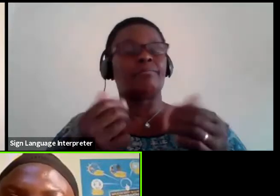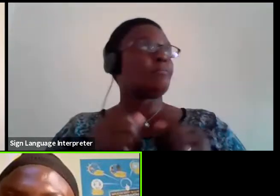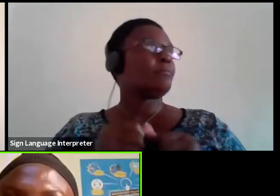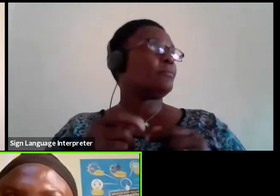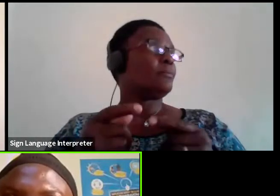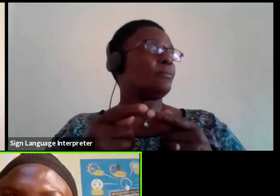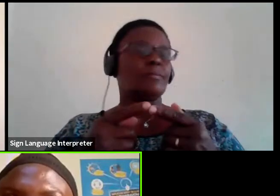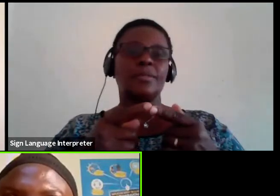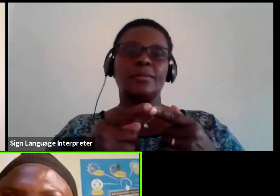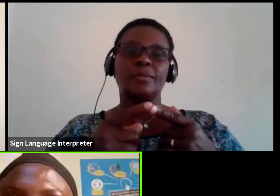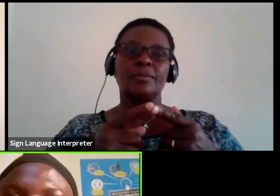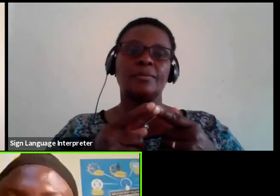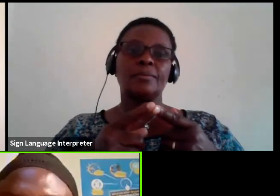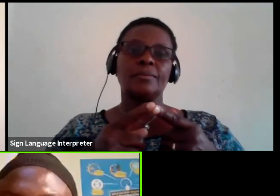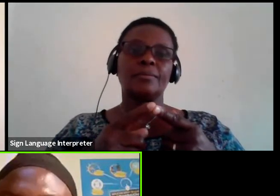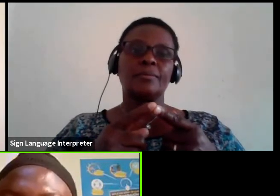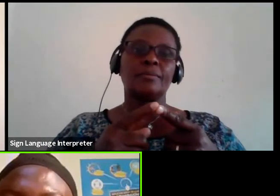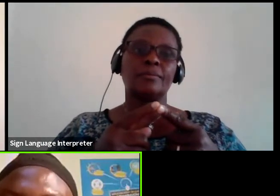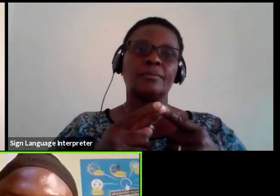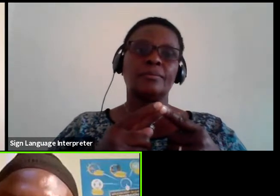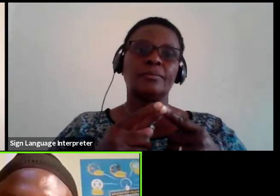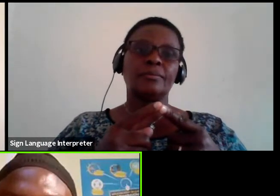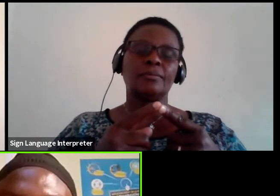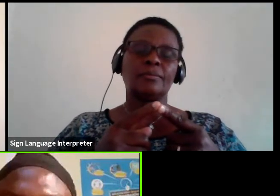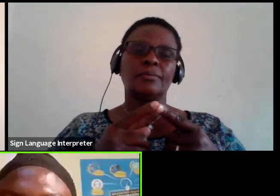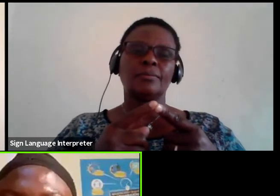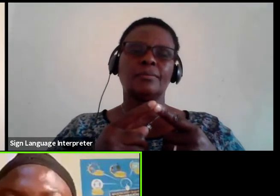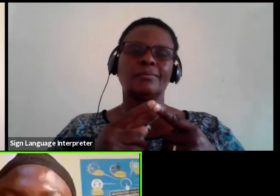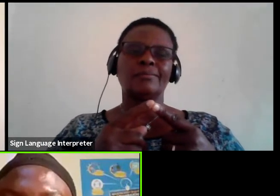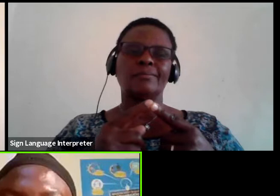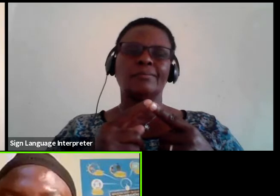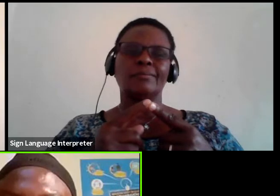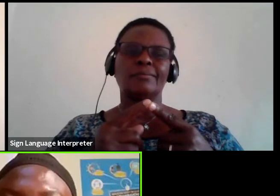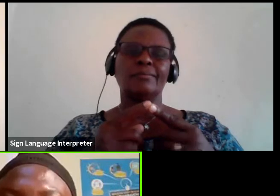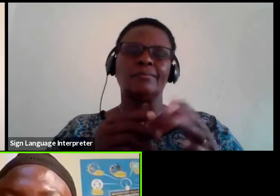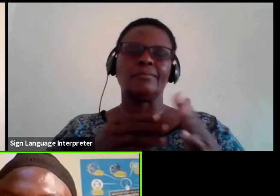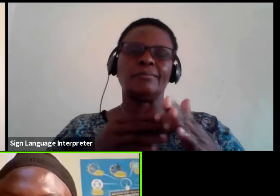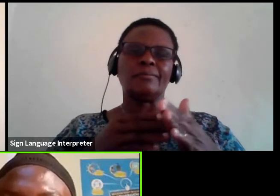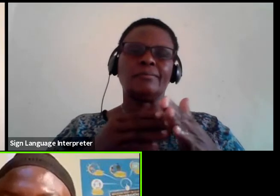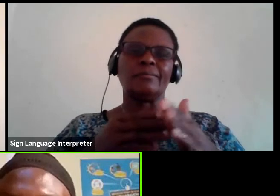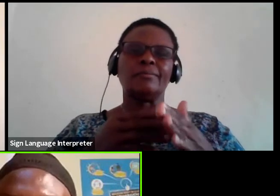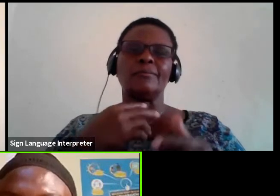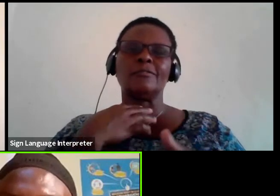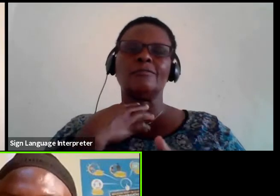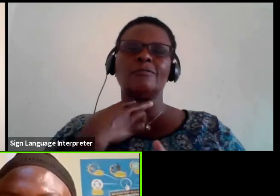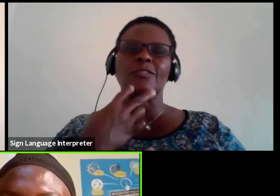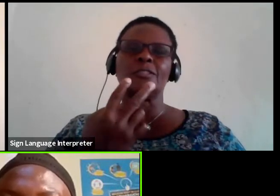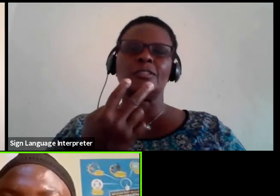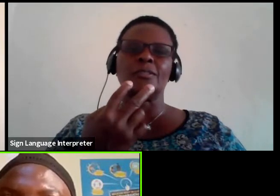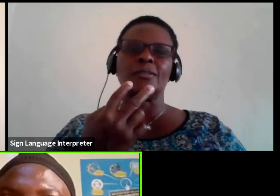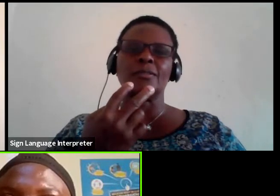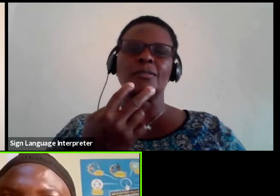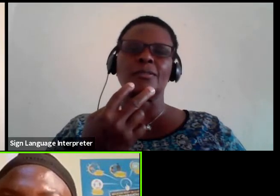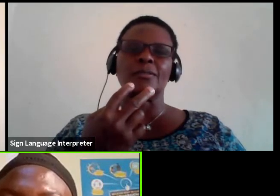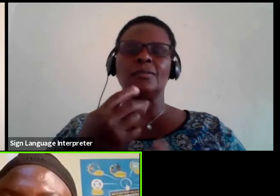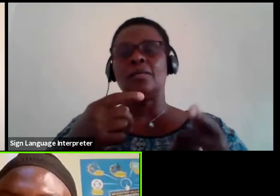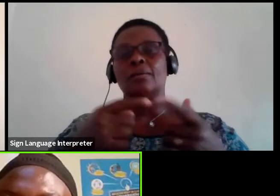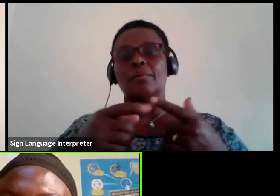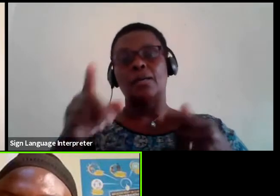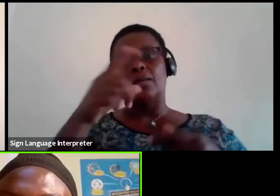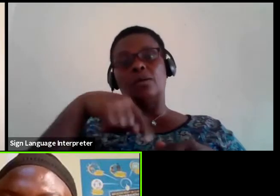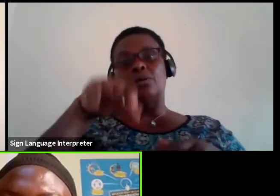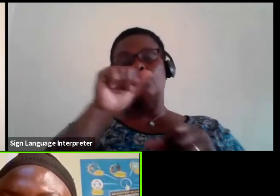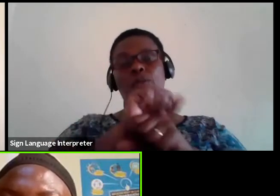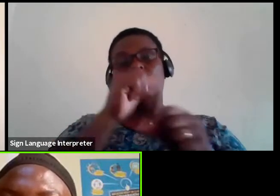the interpretation suffers, but also what we do need, which I see some hubs trying to do that as much as possible, is a law on